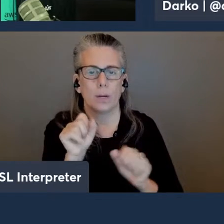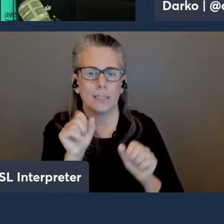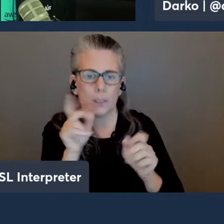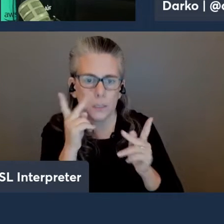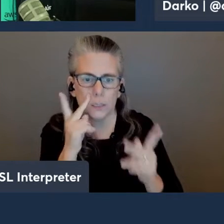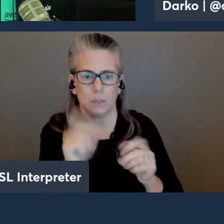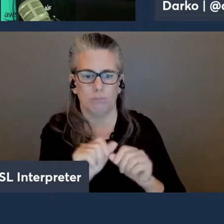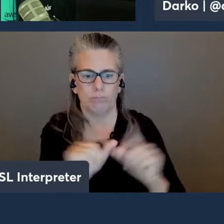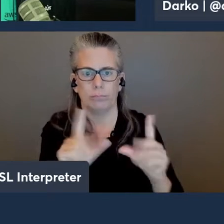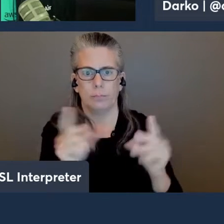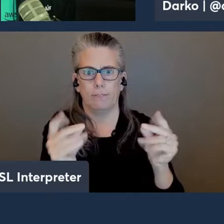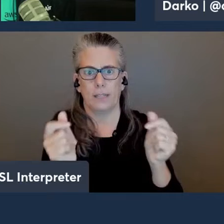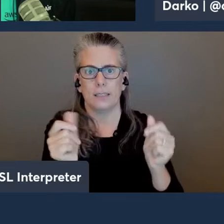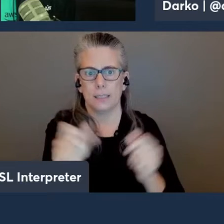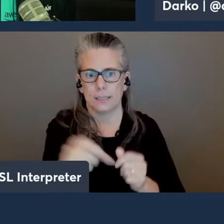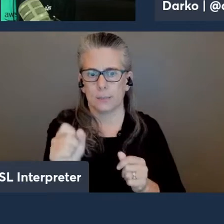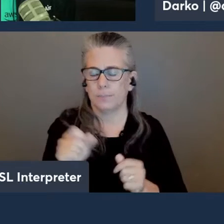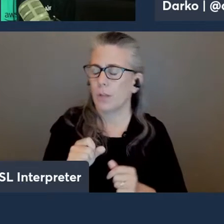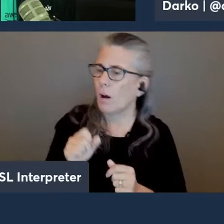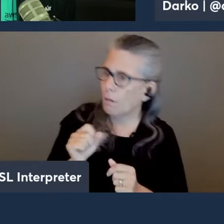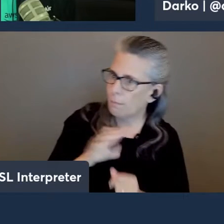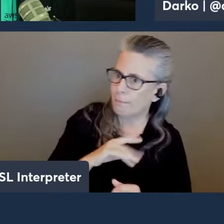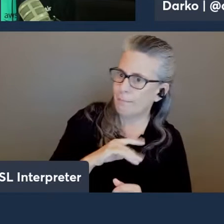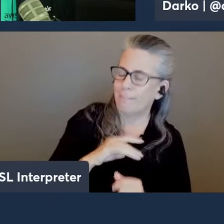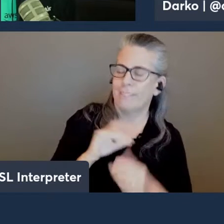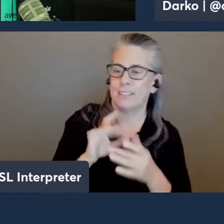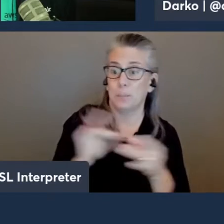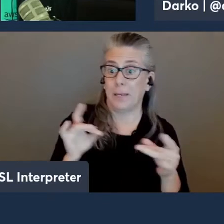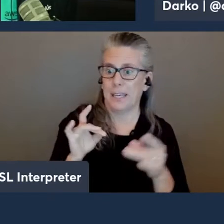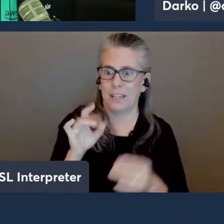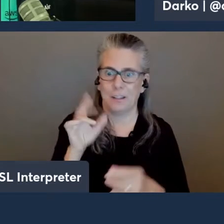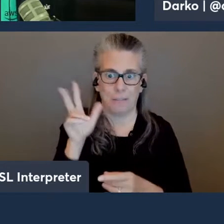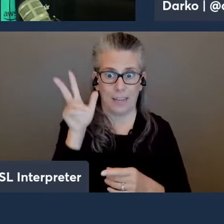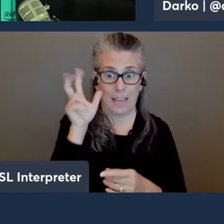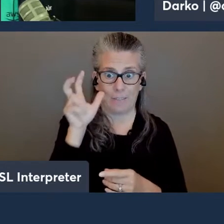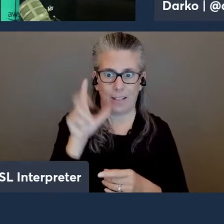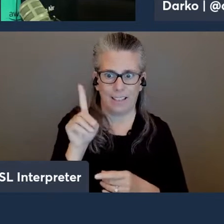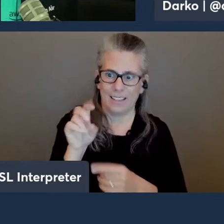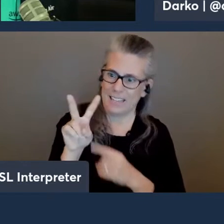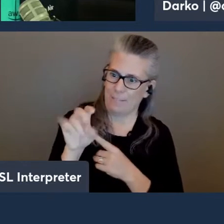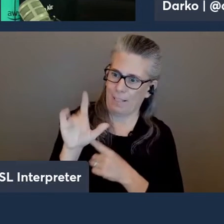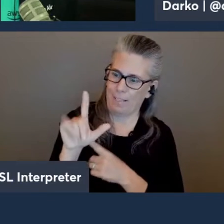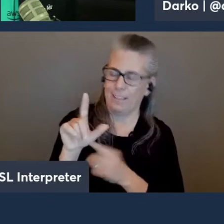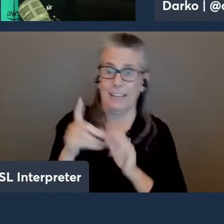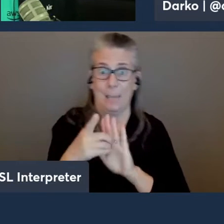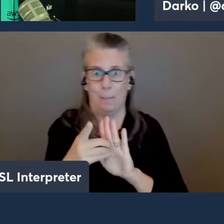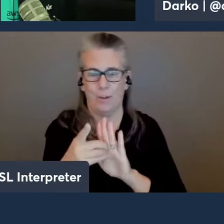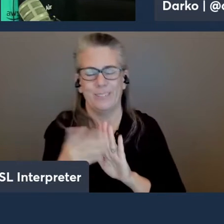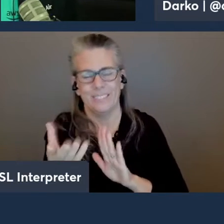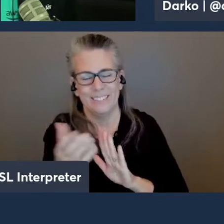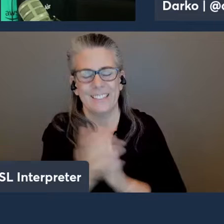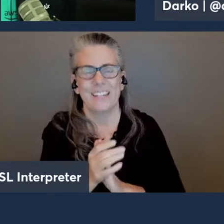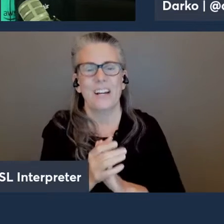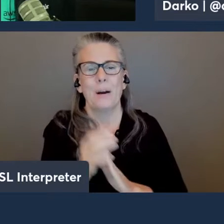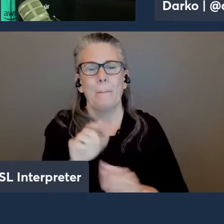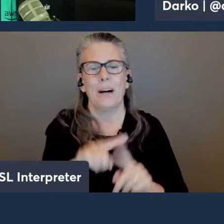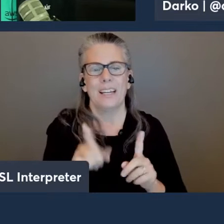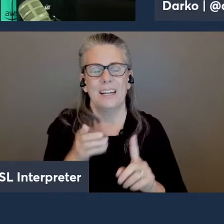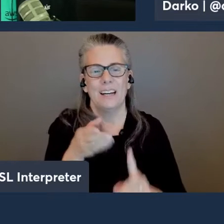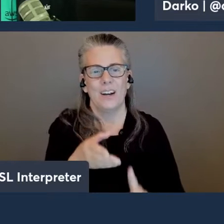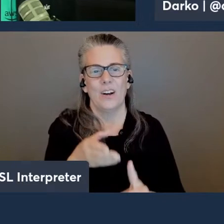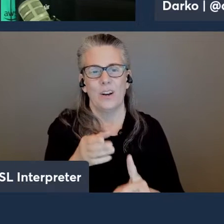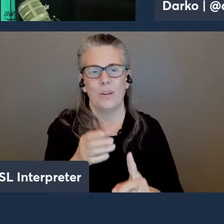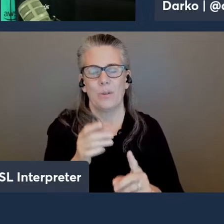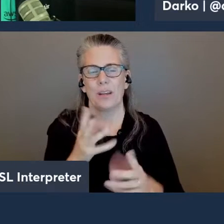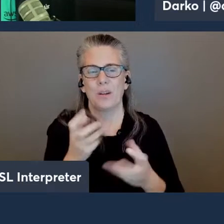Excellent. So, you know, speaking of the demo, you know, shall we bring up the demo? I think it's always wonderful, not just to us to talk about it, like the Brady